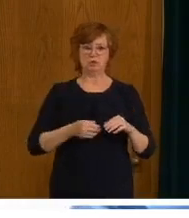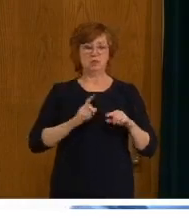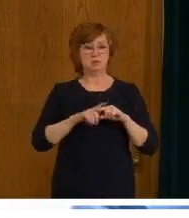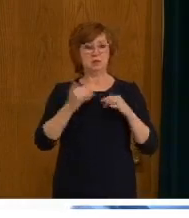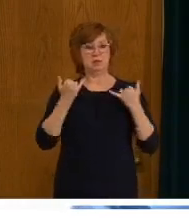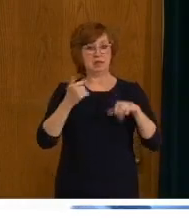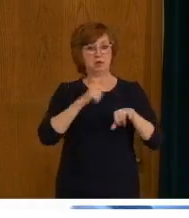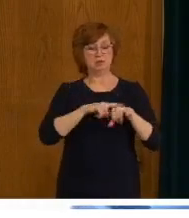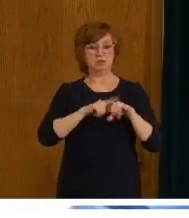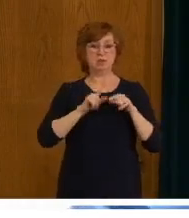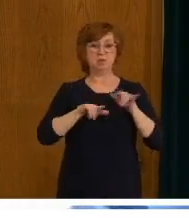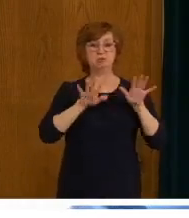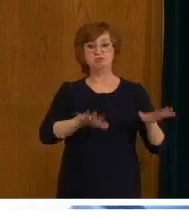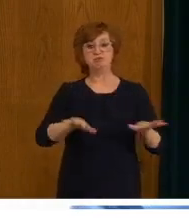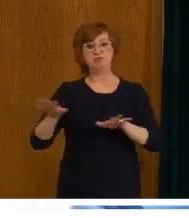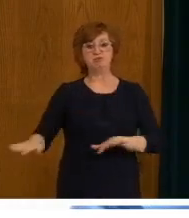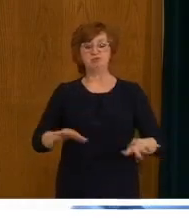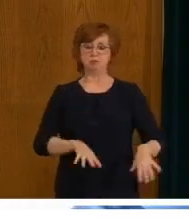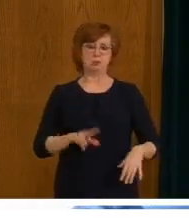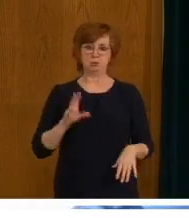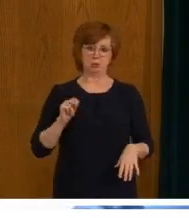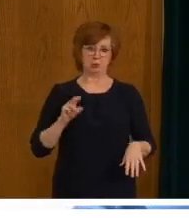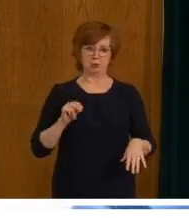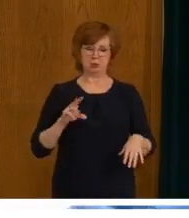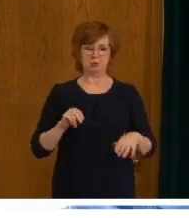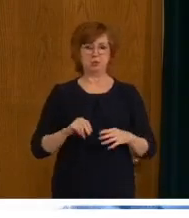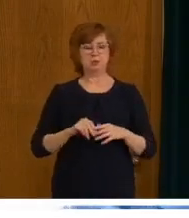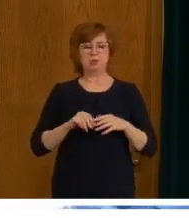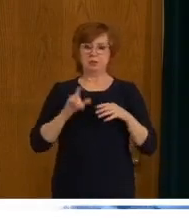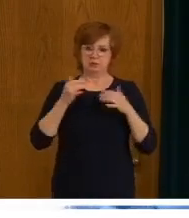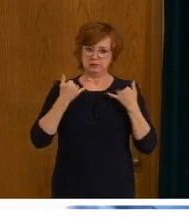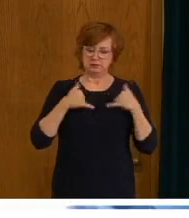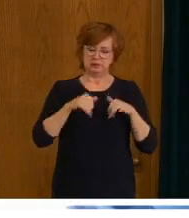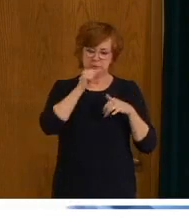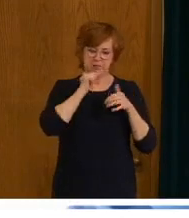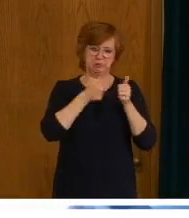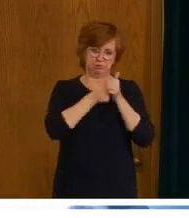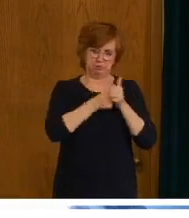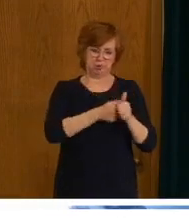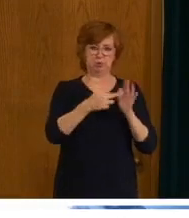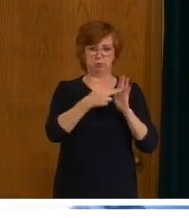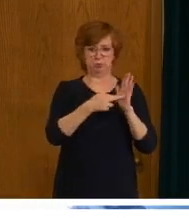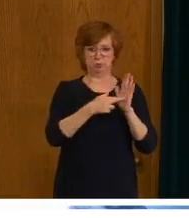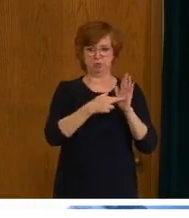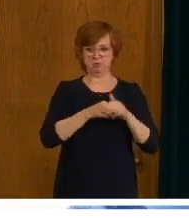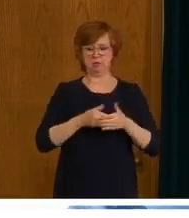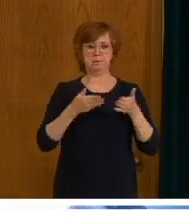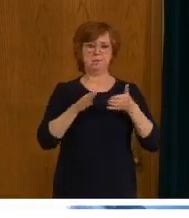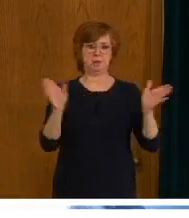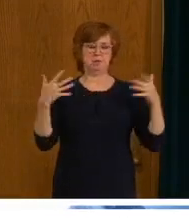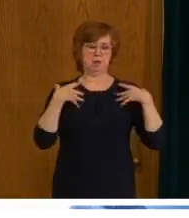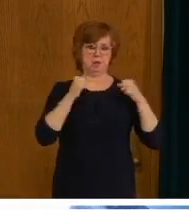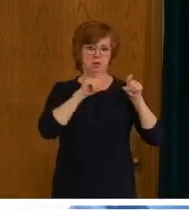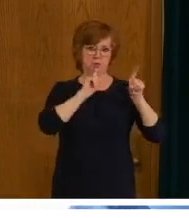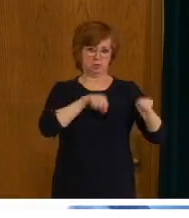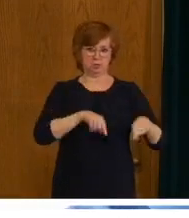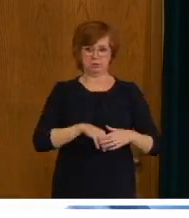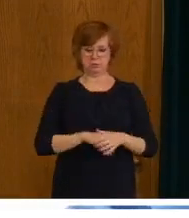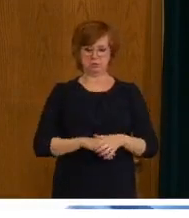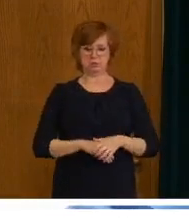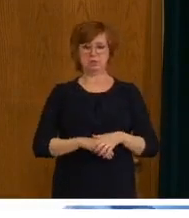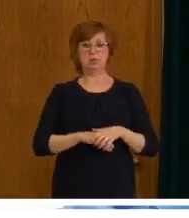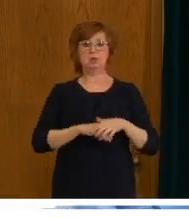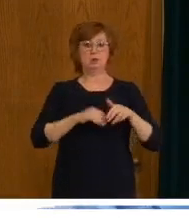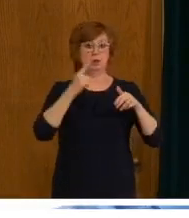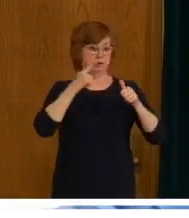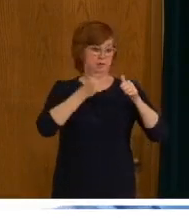complacent, either on our public health measures that are currently still required, or in our interest in getting our first dose and completing our